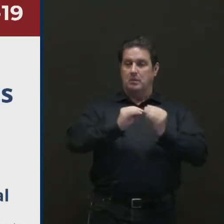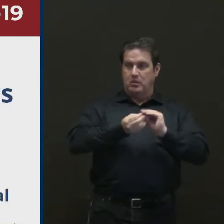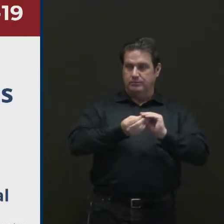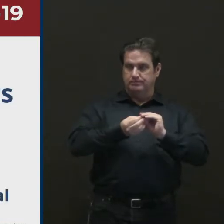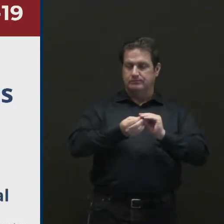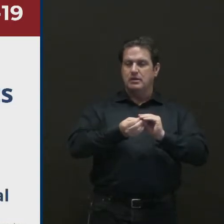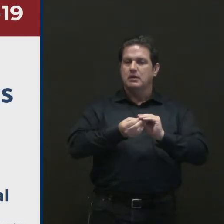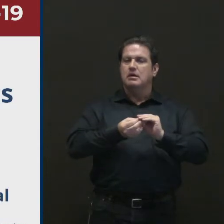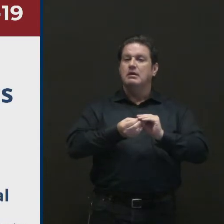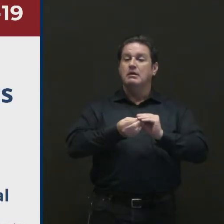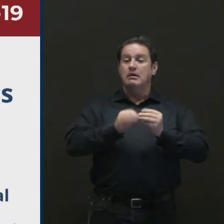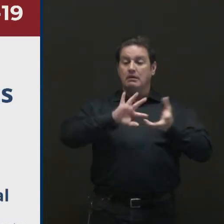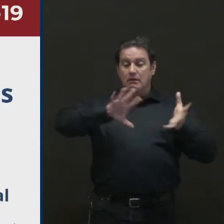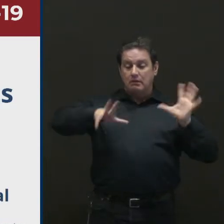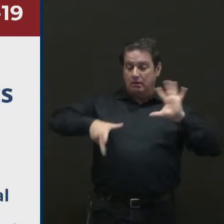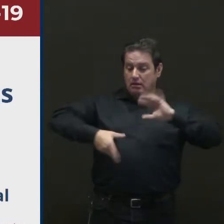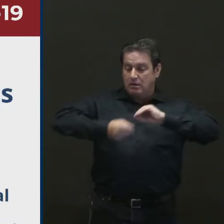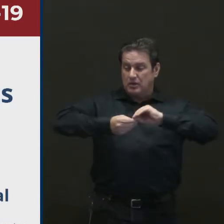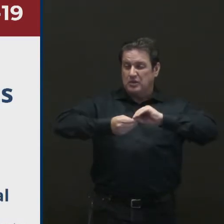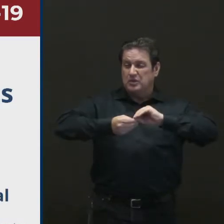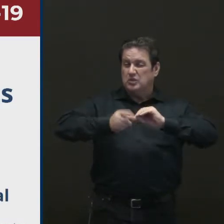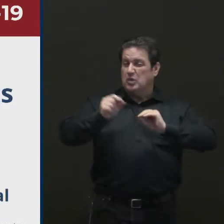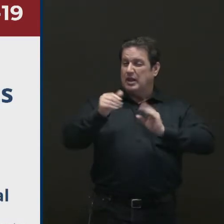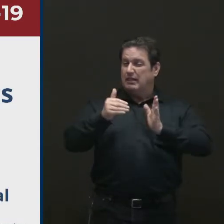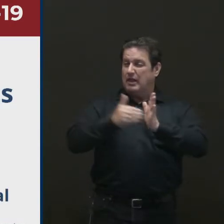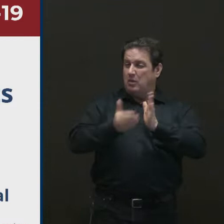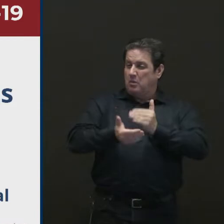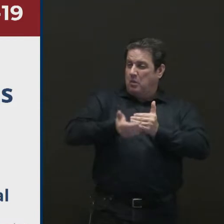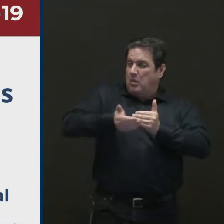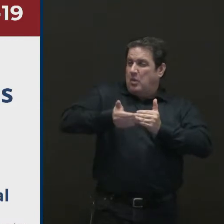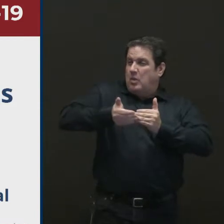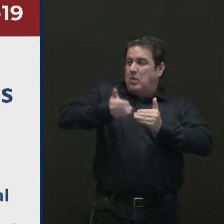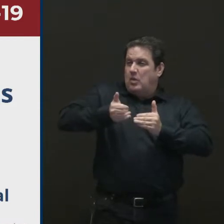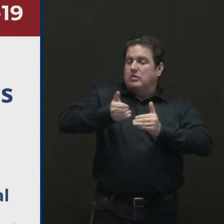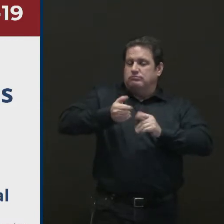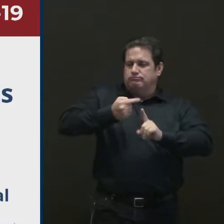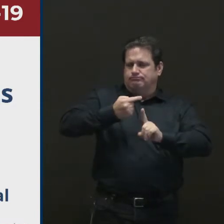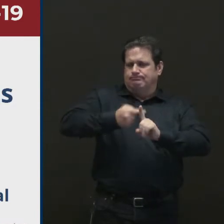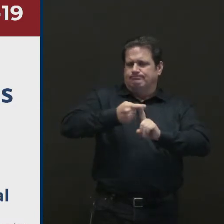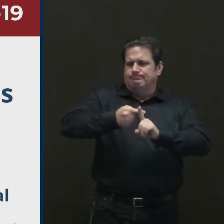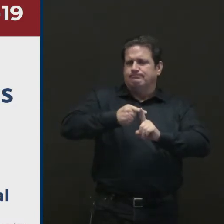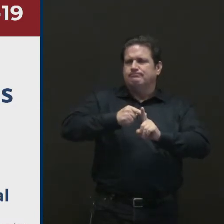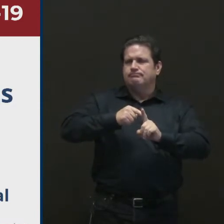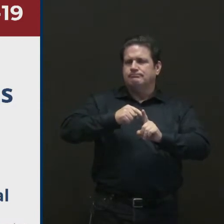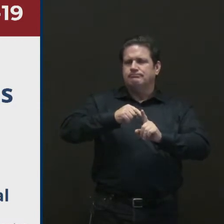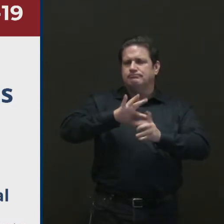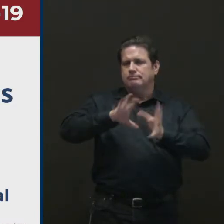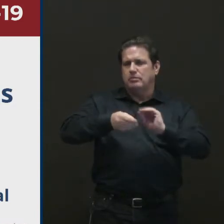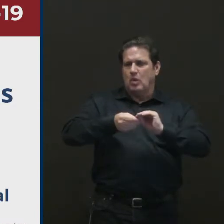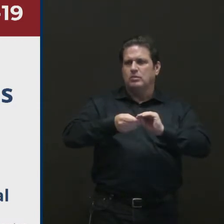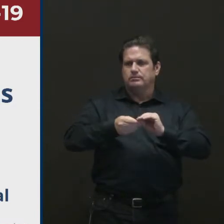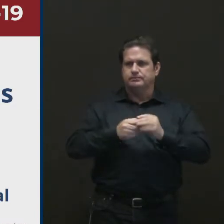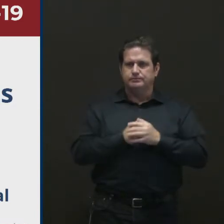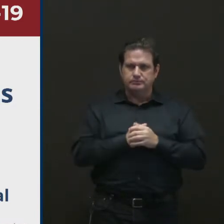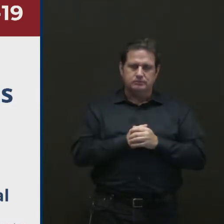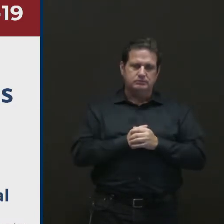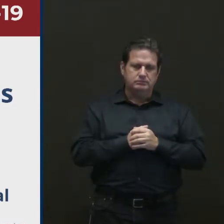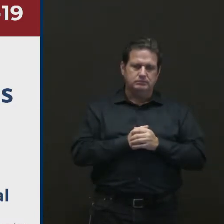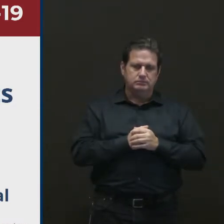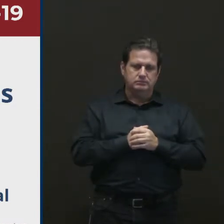We're almost up to 20,000 total positive cases now over the 6 months since the onset of